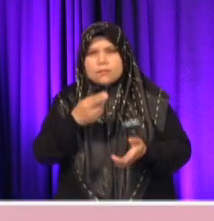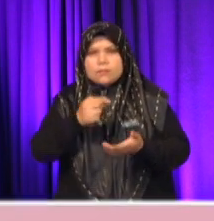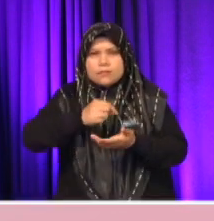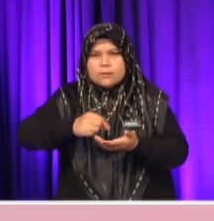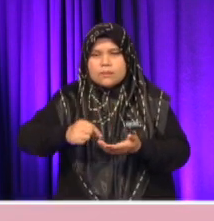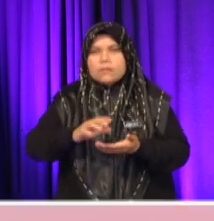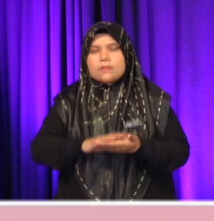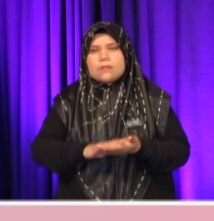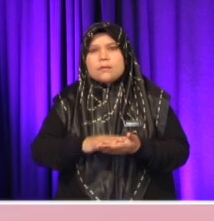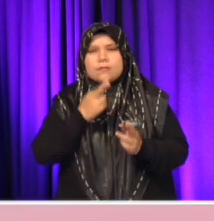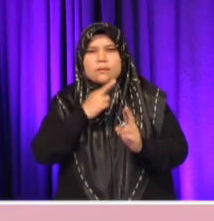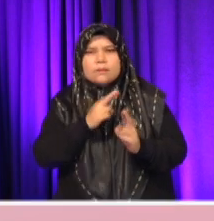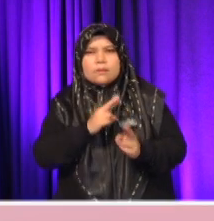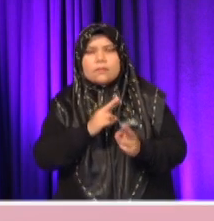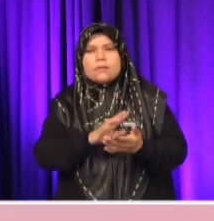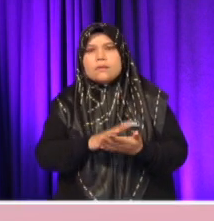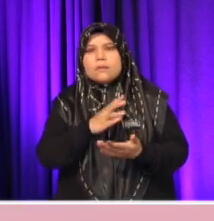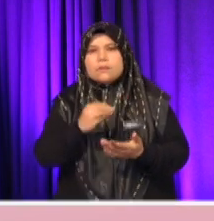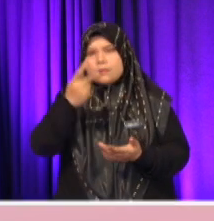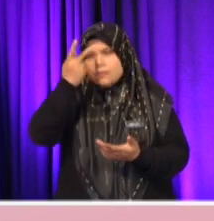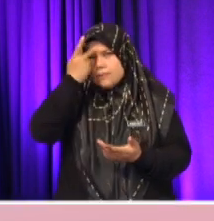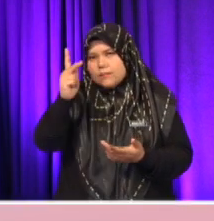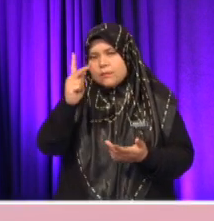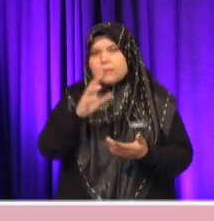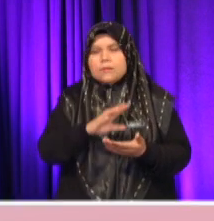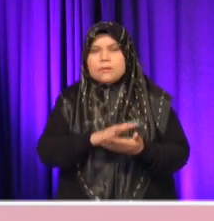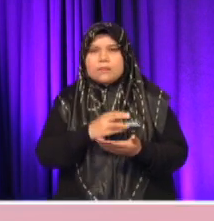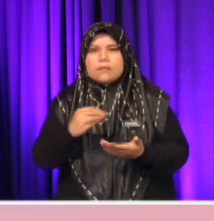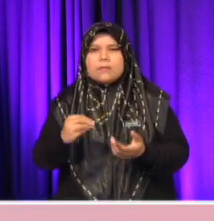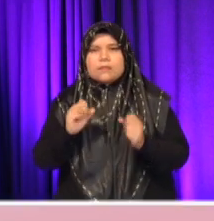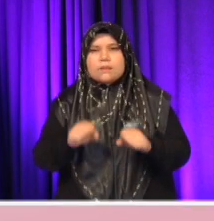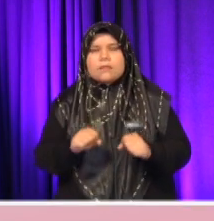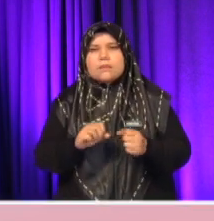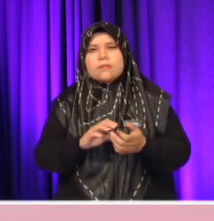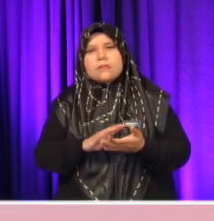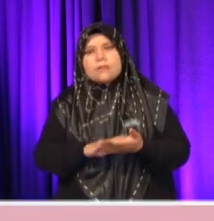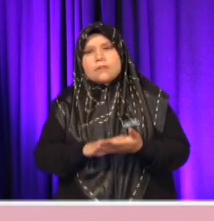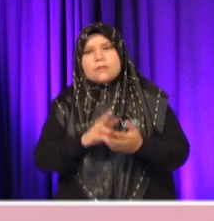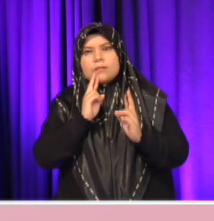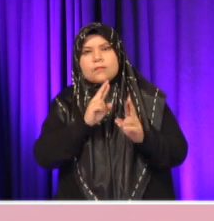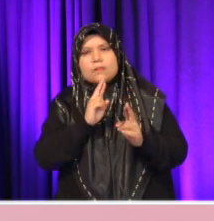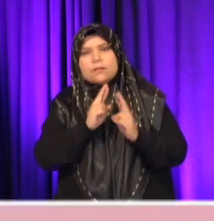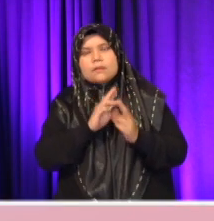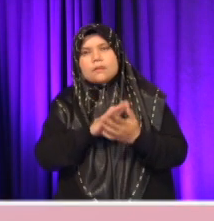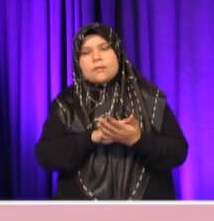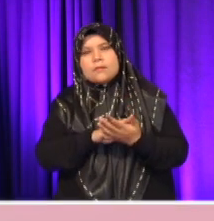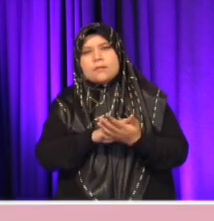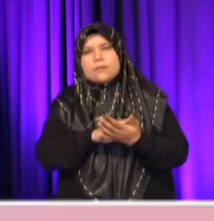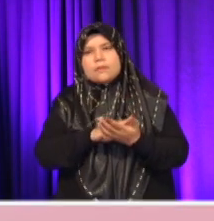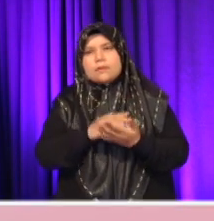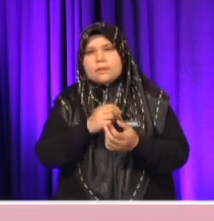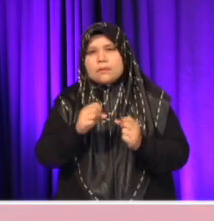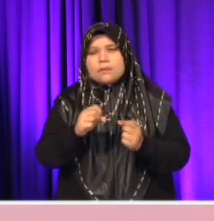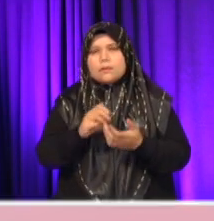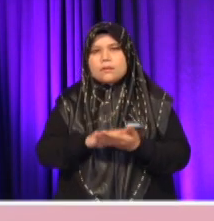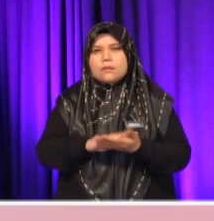and, show their creativity, to see if they can respond to text, various types of text,